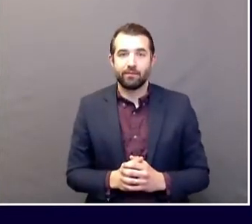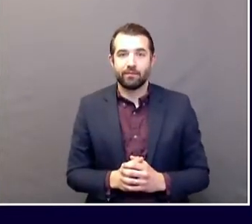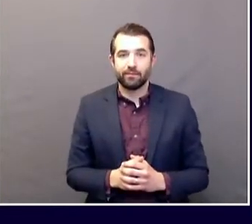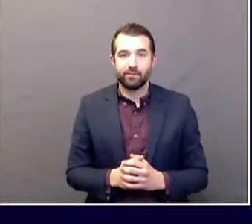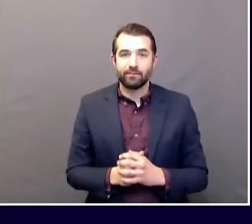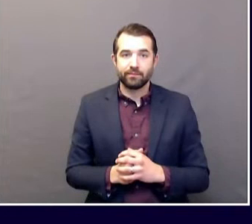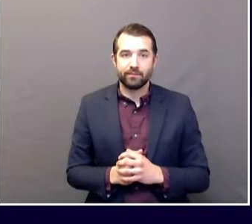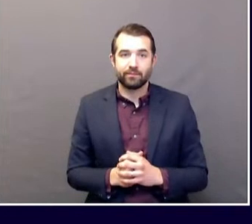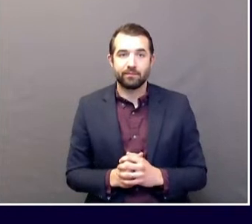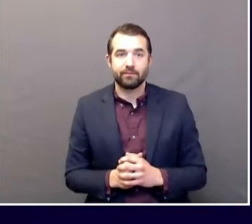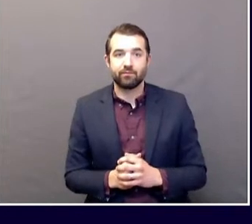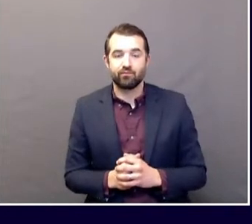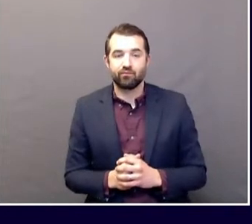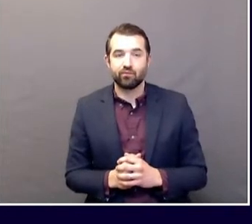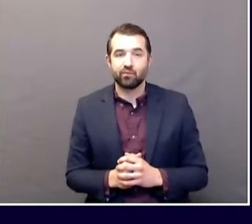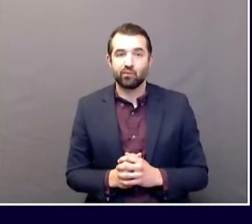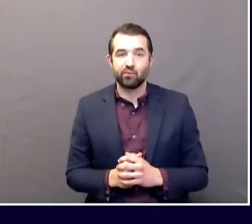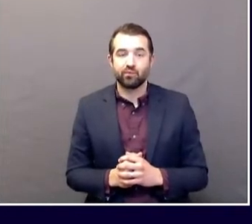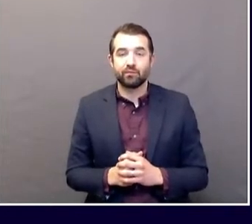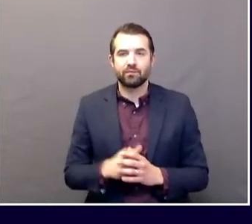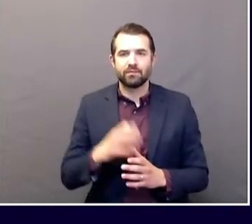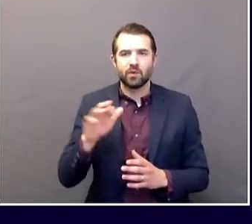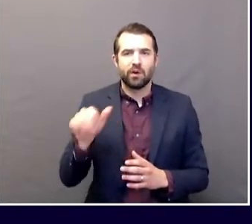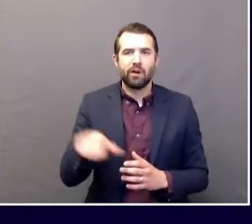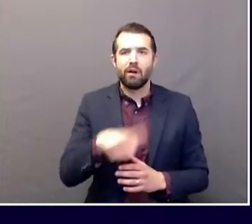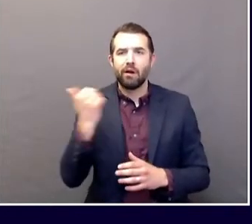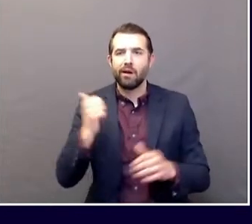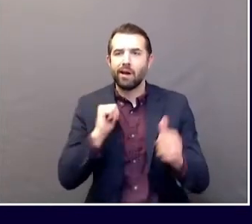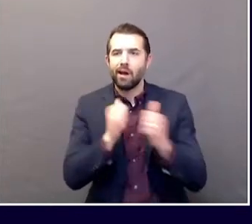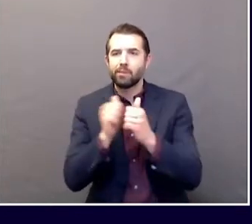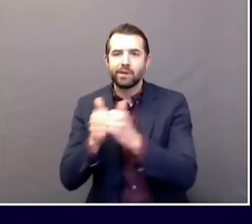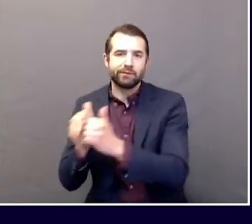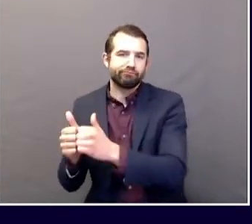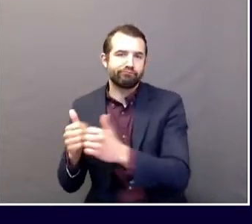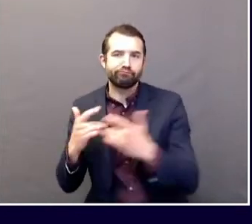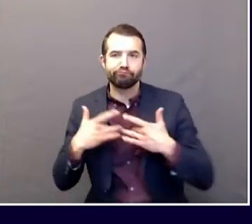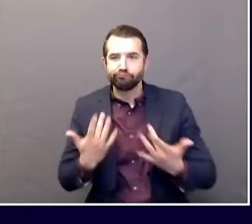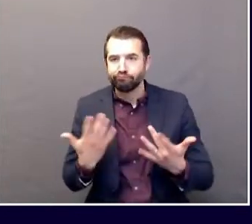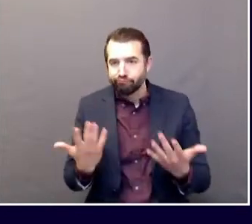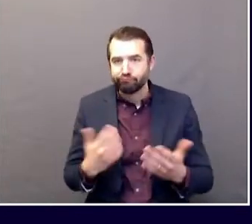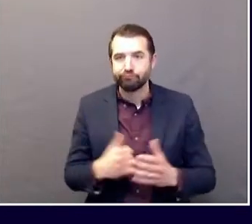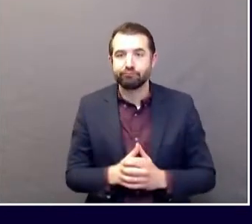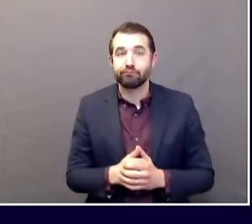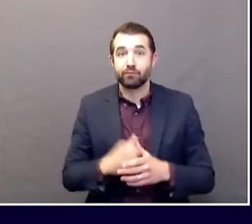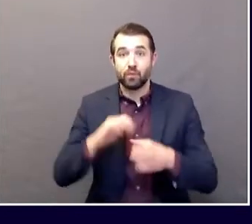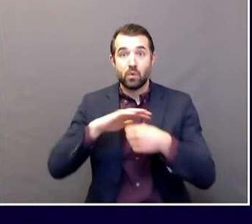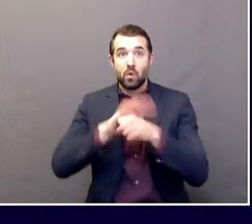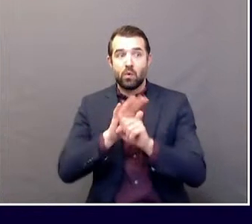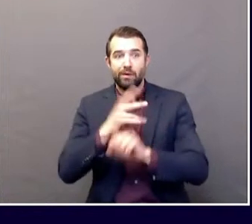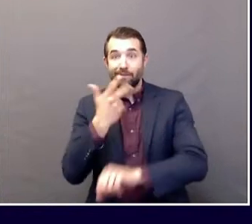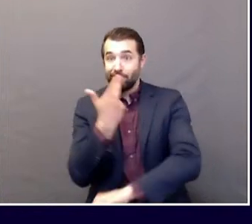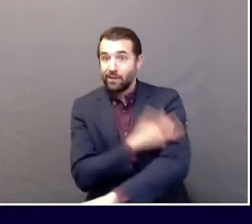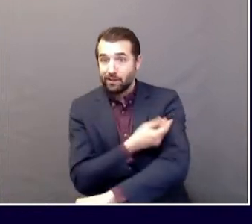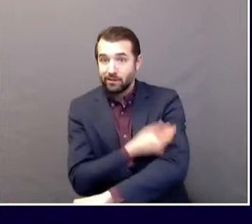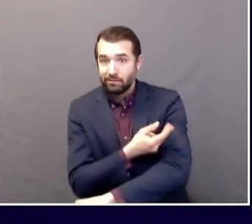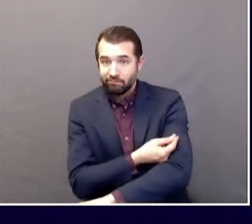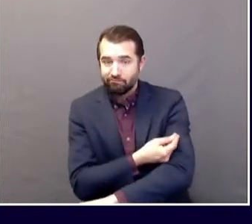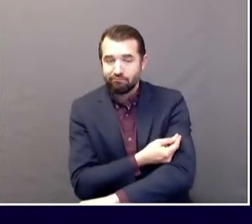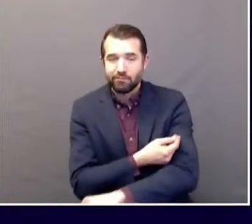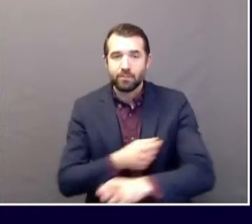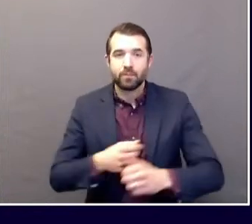And finally, a few updates on where we are with respect to COVID-19 vaccinations. Let's start with the